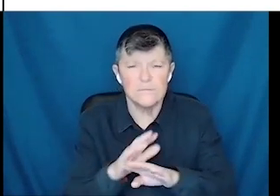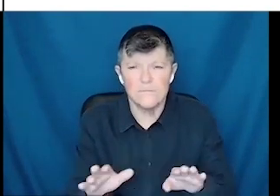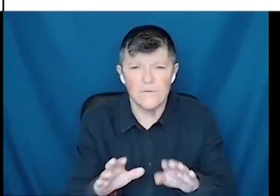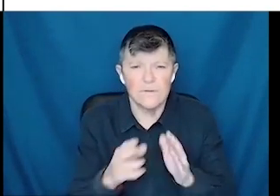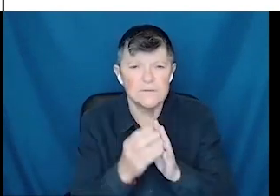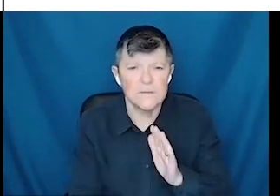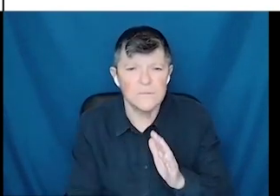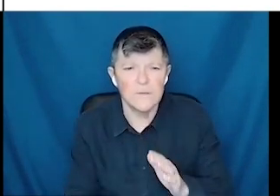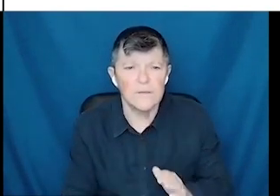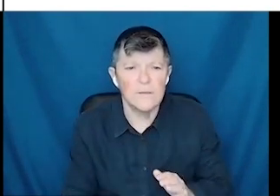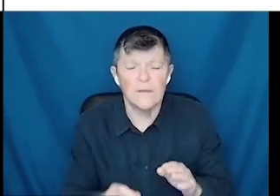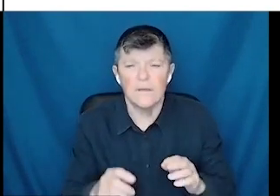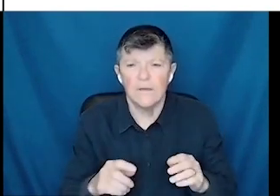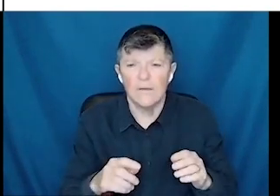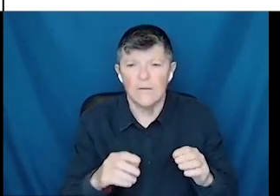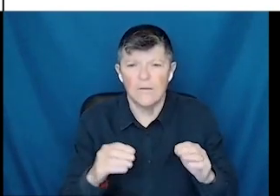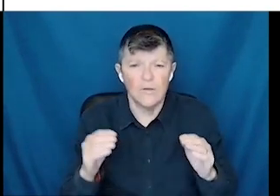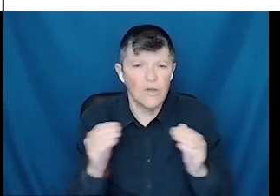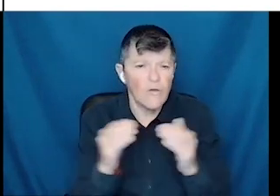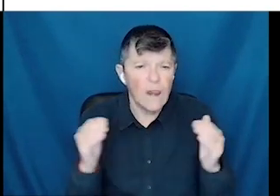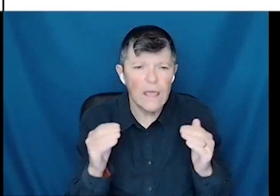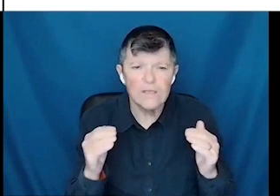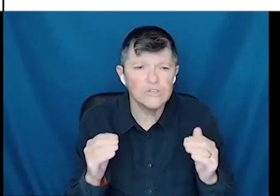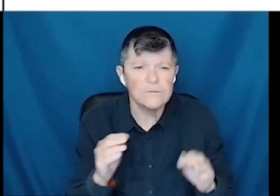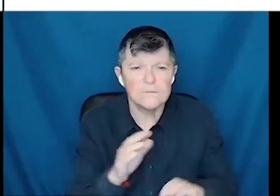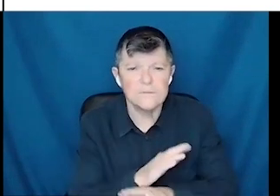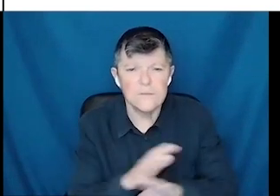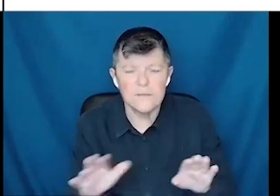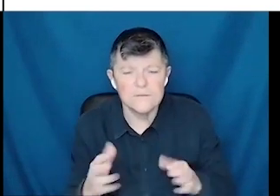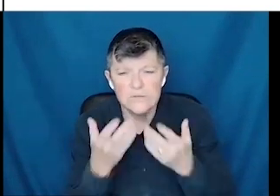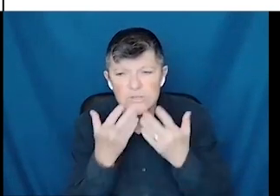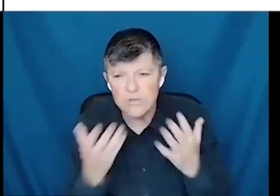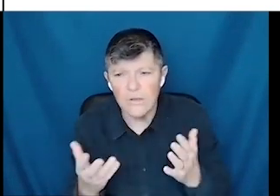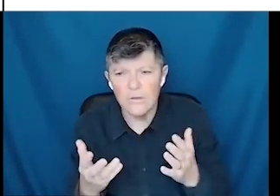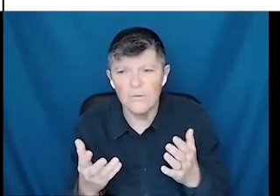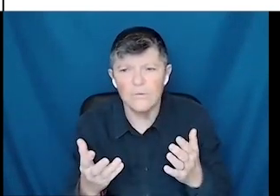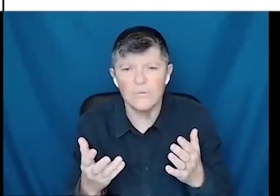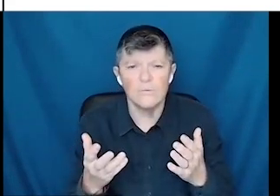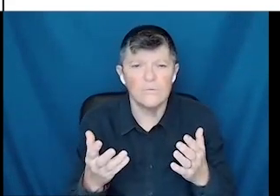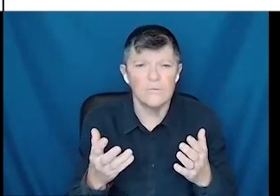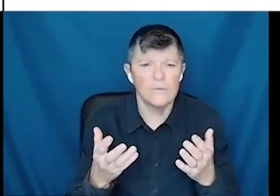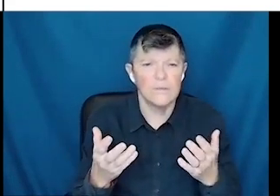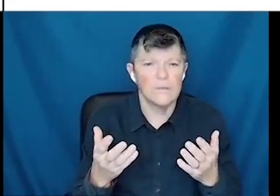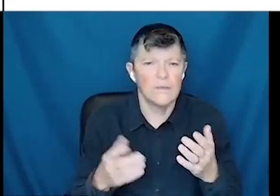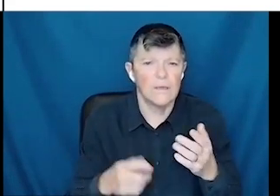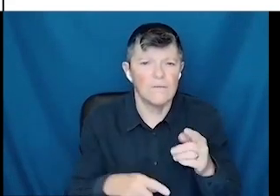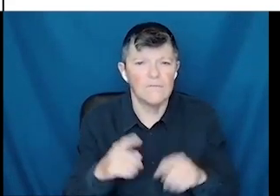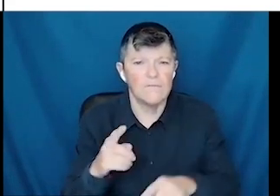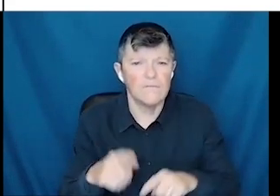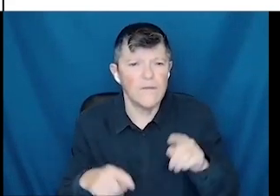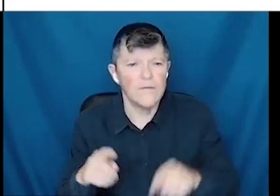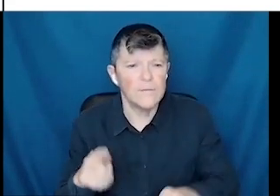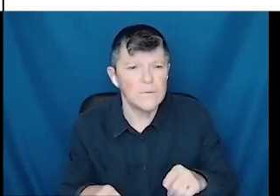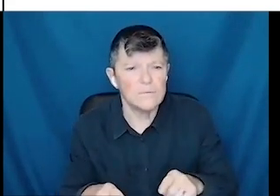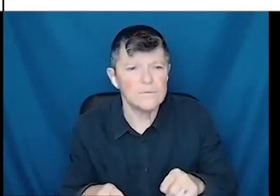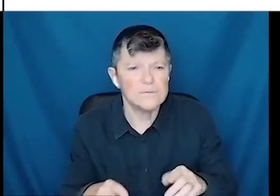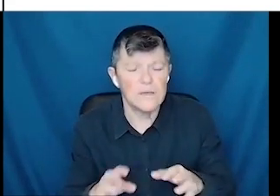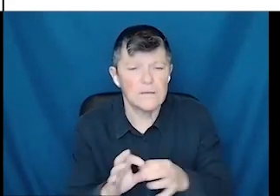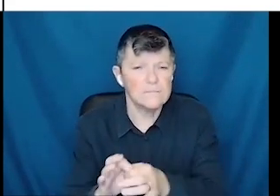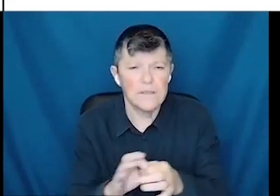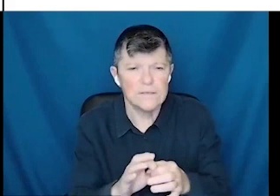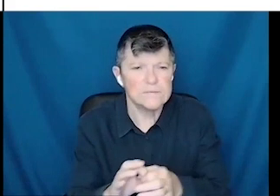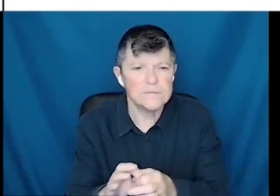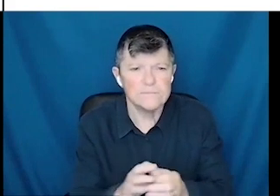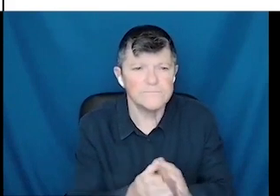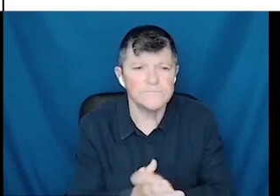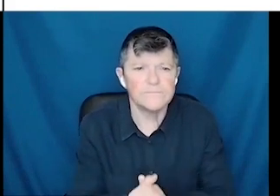if one variable causes the other. And then I'll read out the first section so you can see how it's introduced. Now